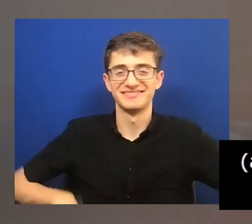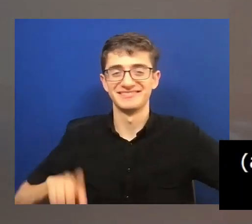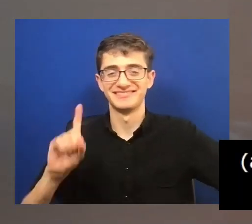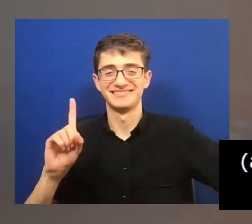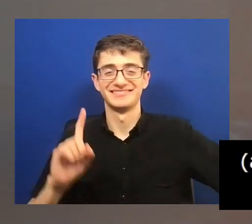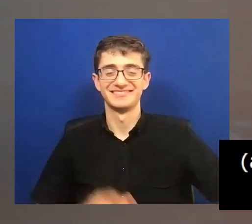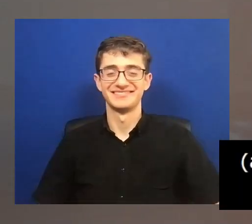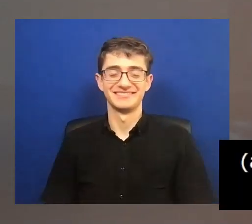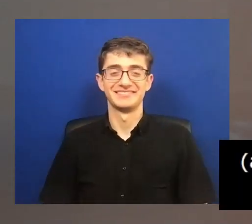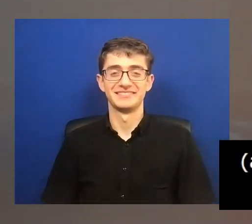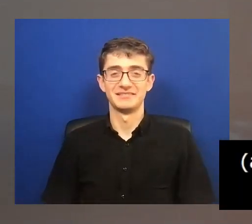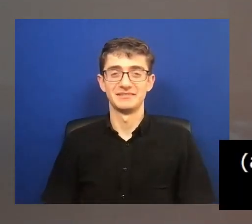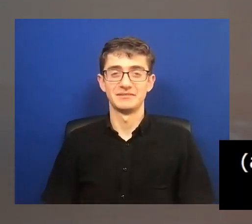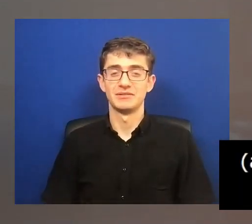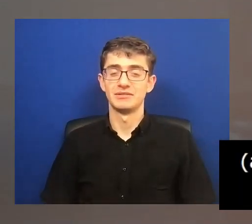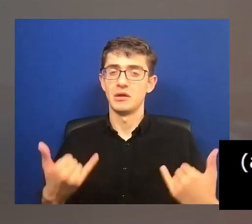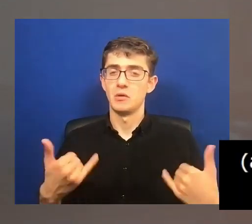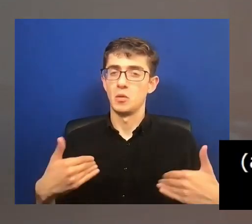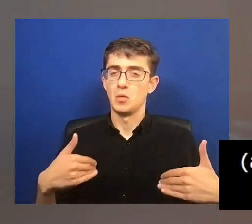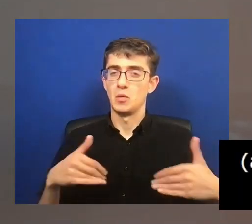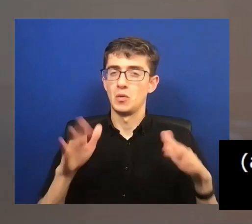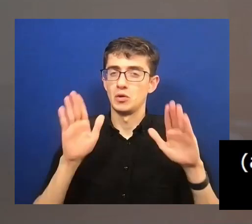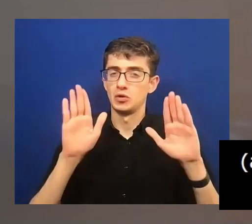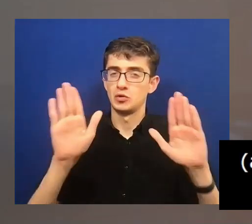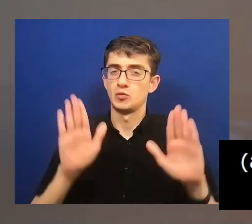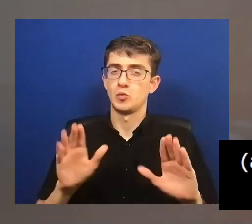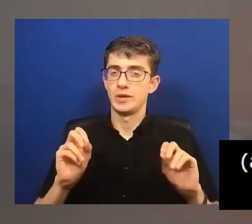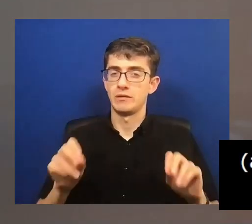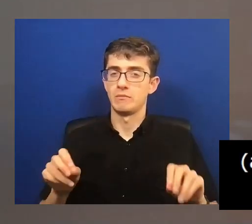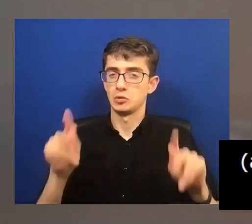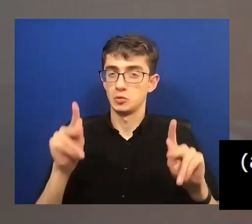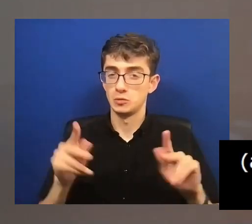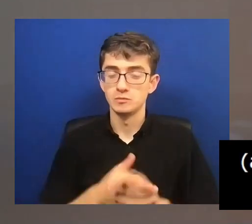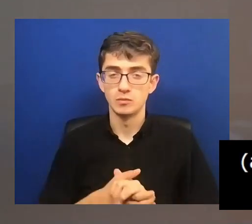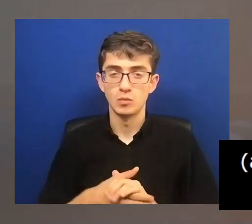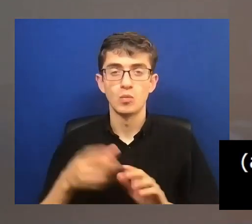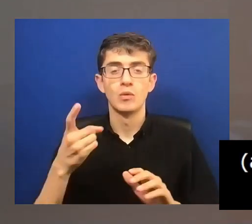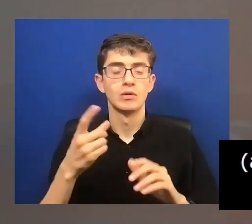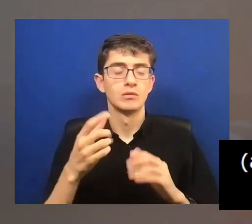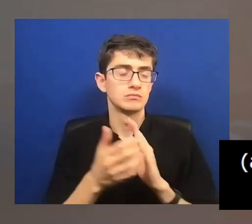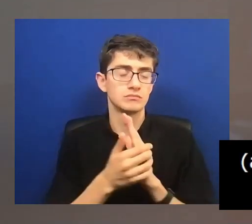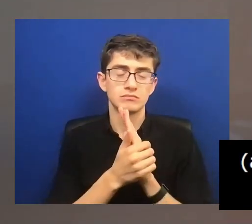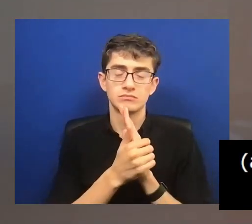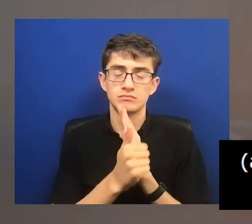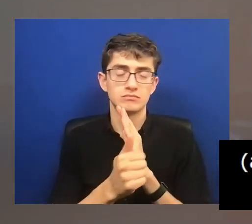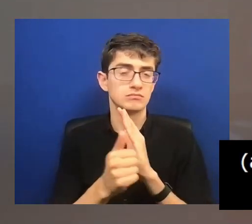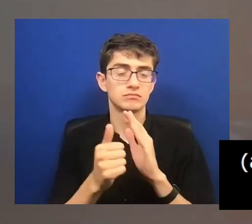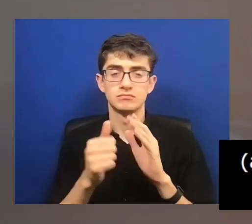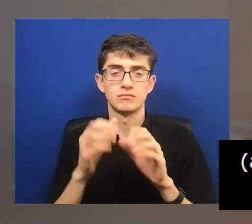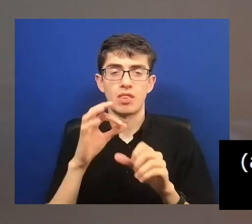great opportunity right now to one of the great electives in our city.